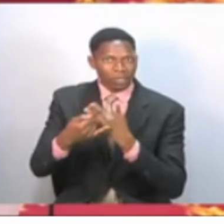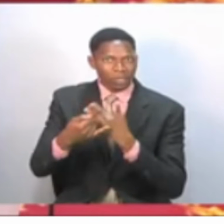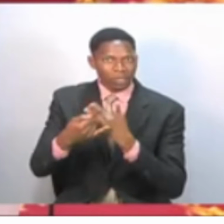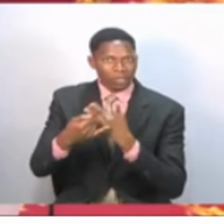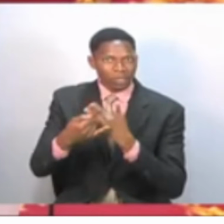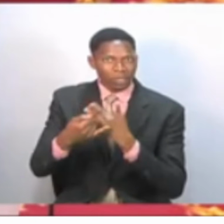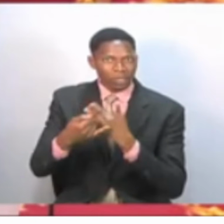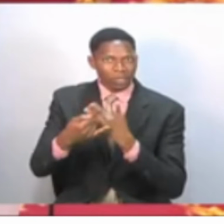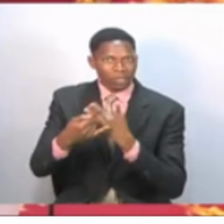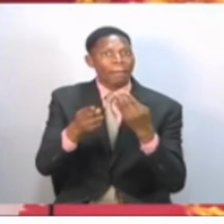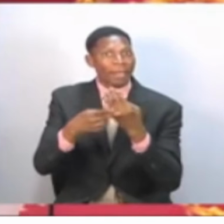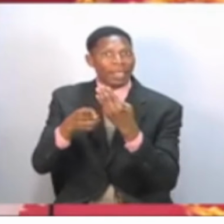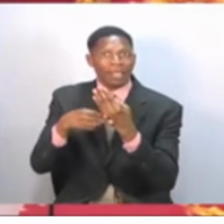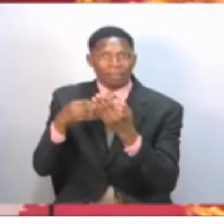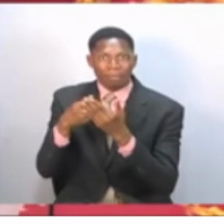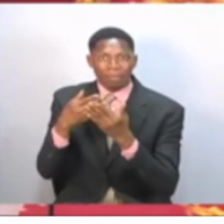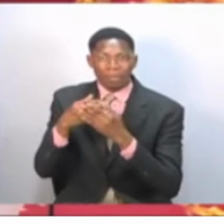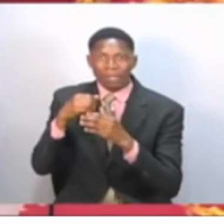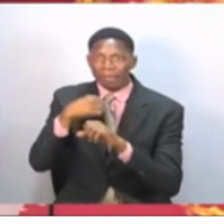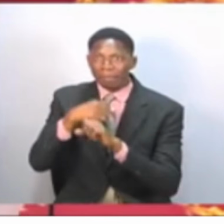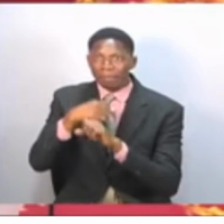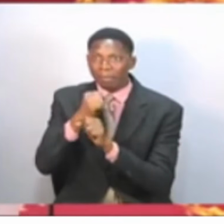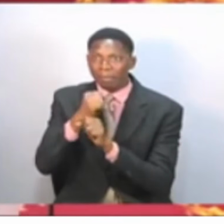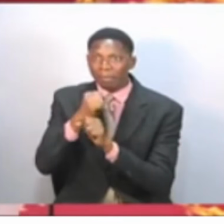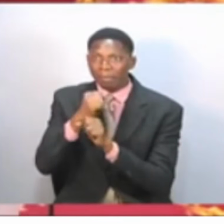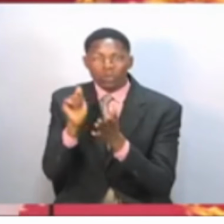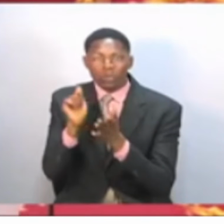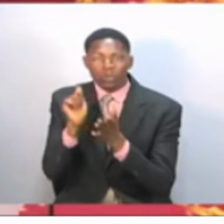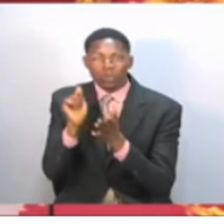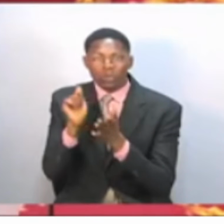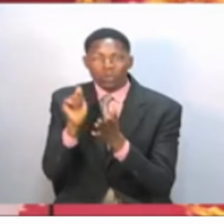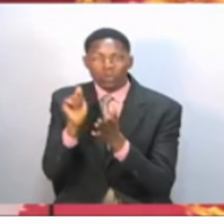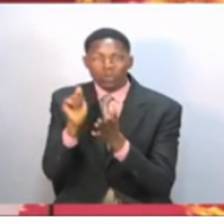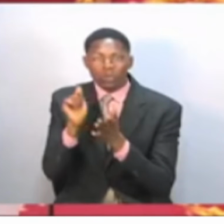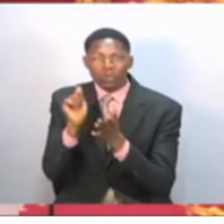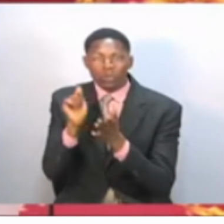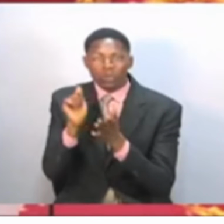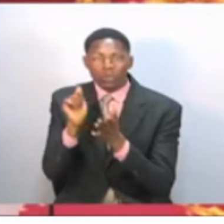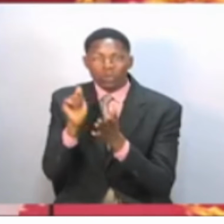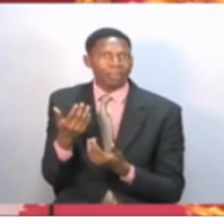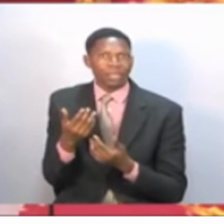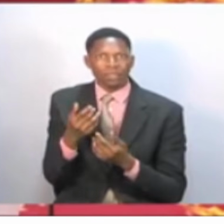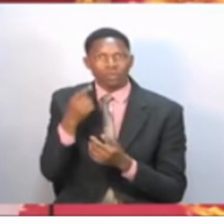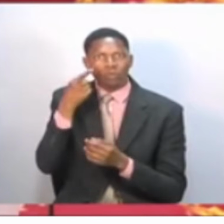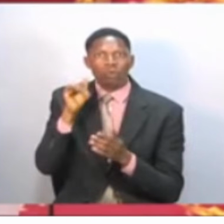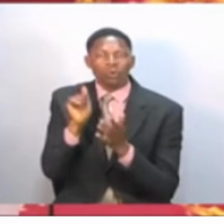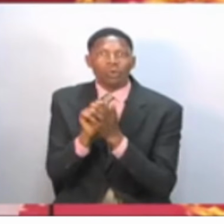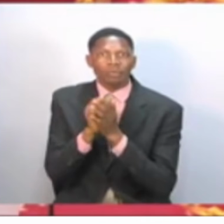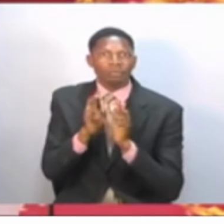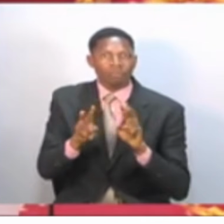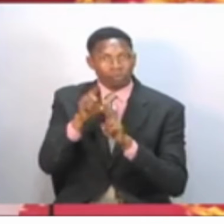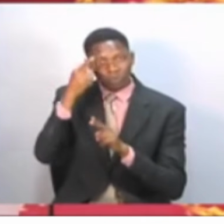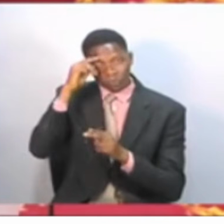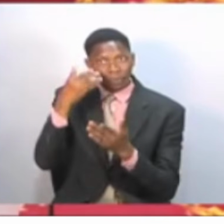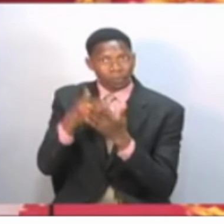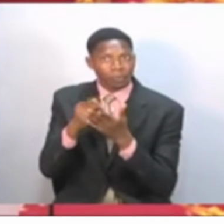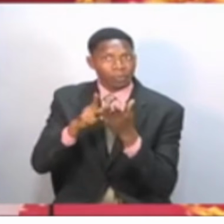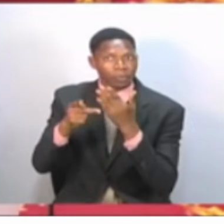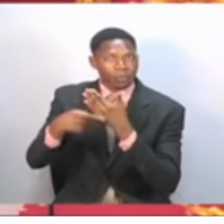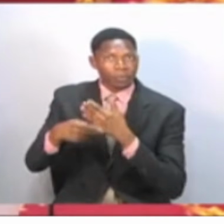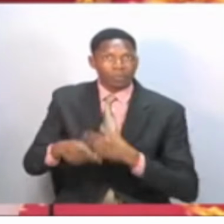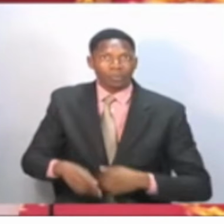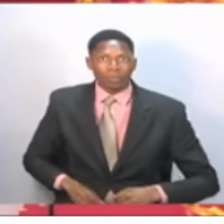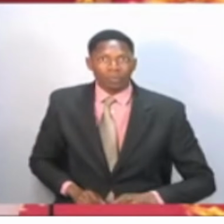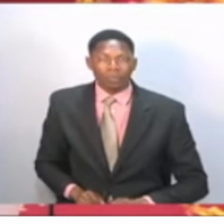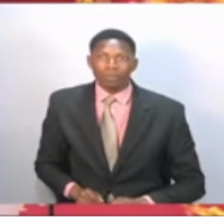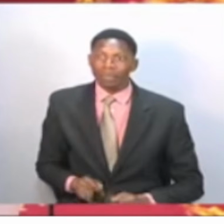this project, making sure that the country gets the best in terms of the value for money. Contractors were then invited to